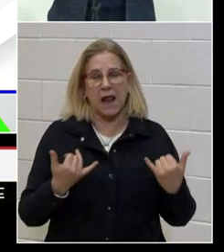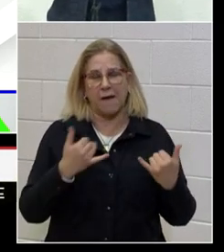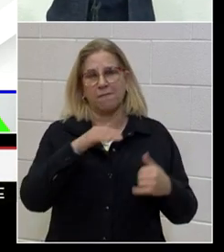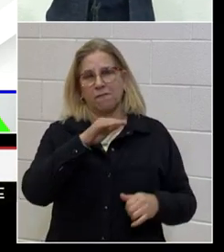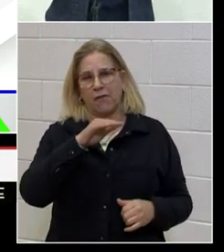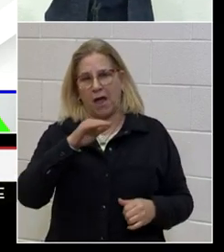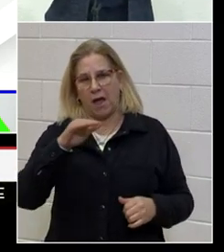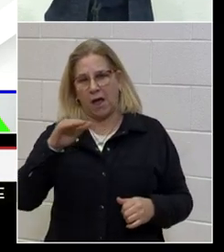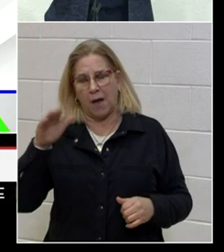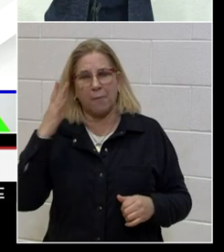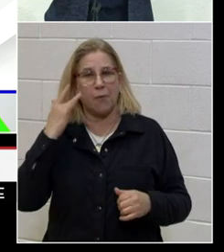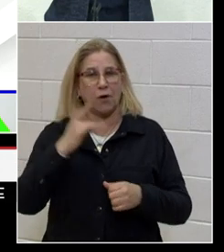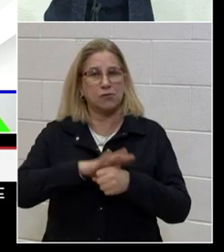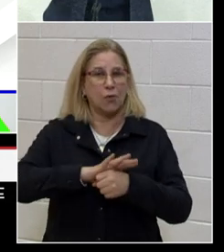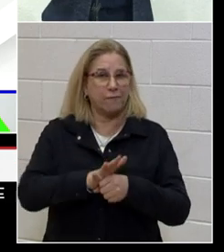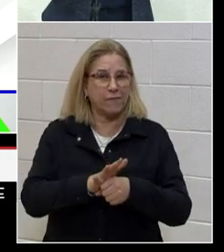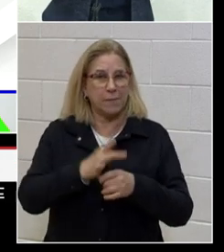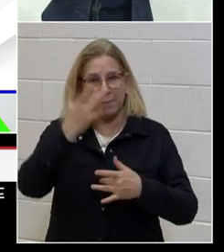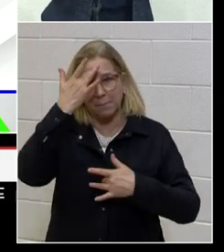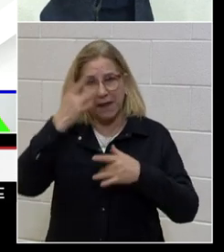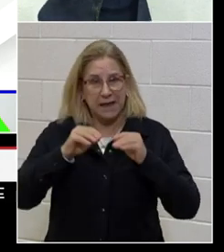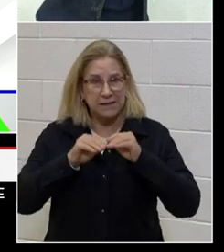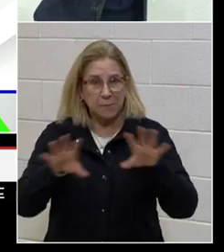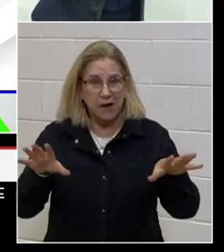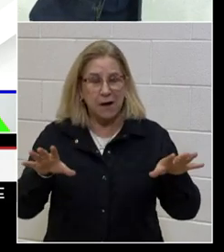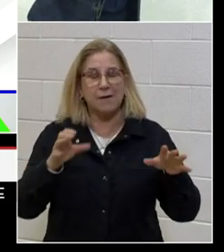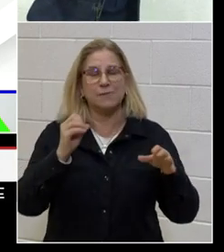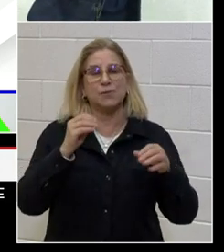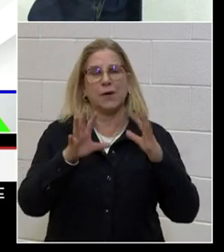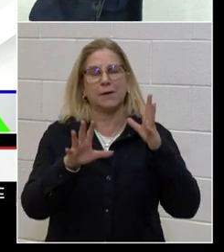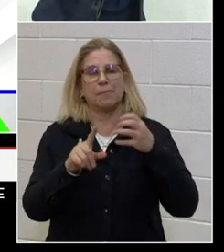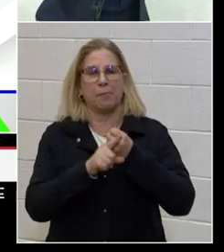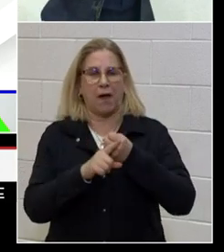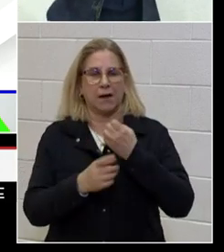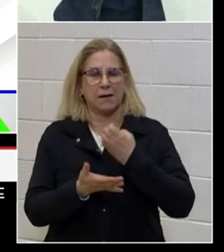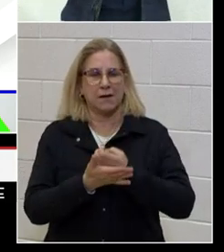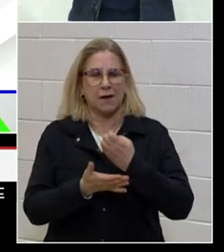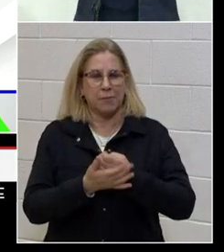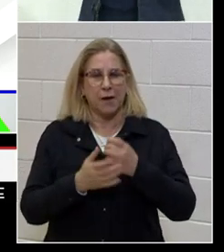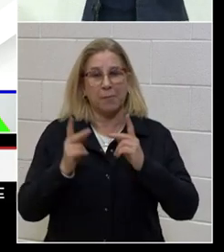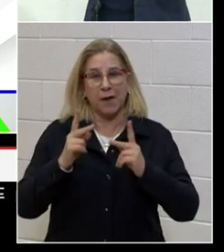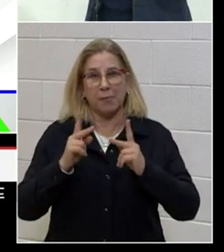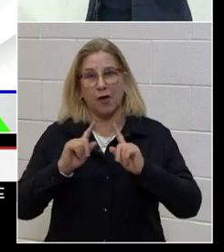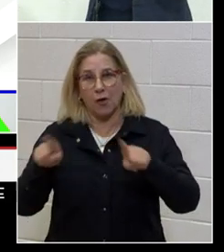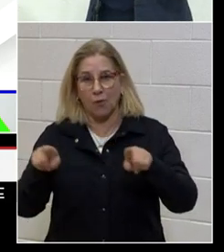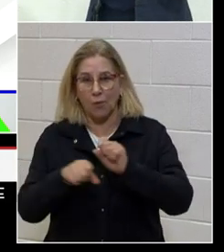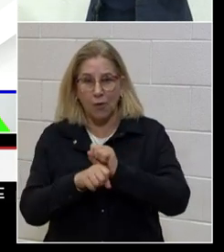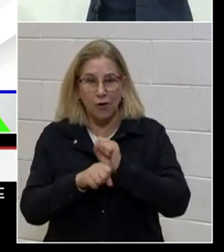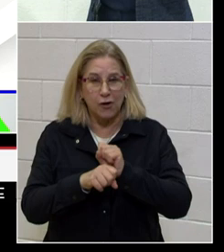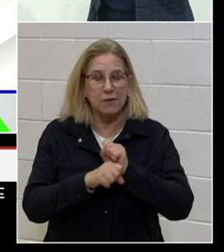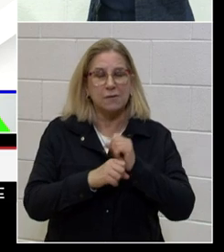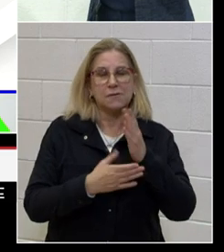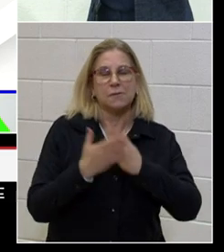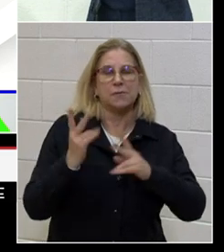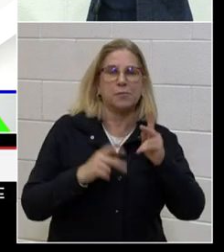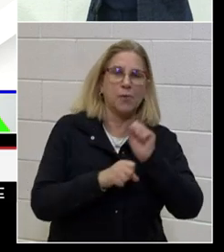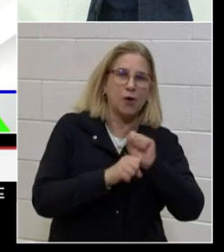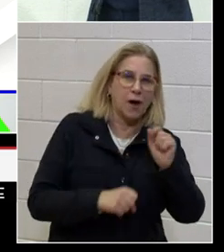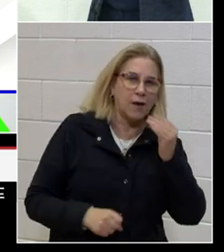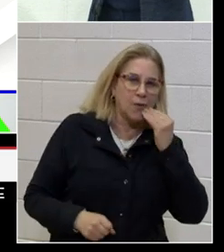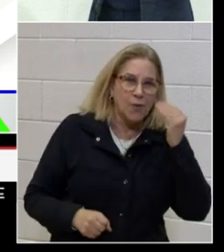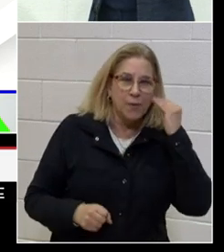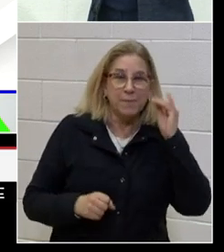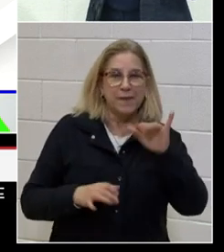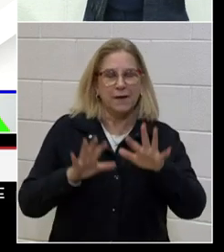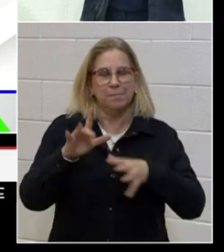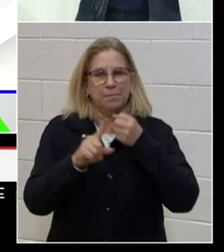work. And some of the other pressures that we have involve how much things cost.